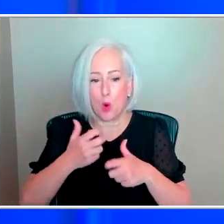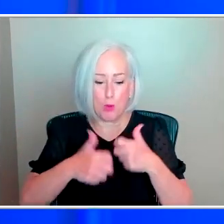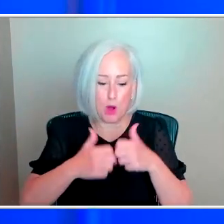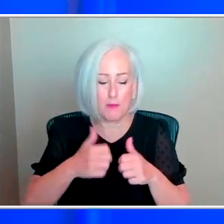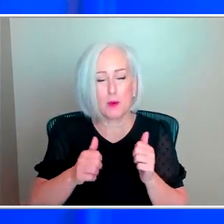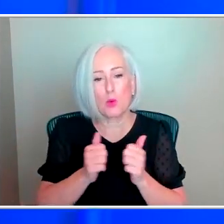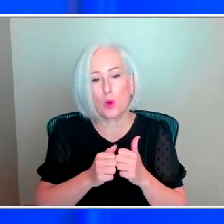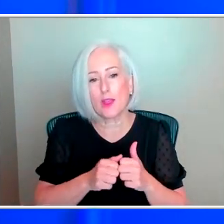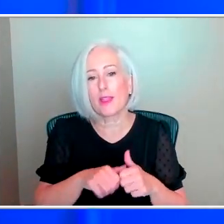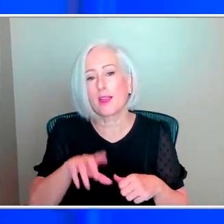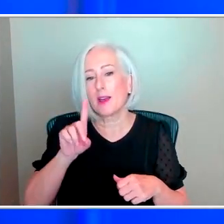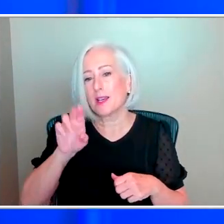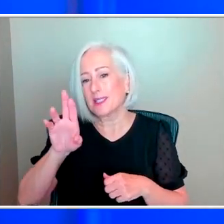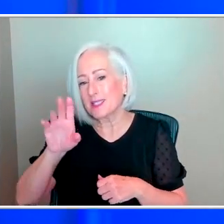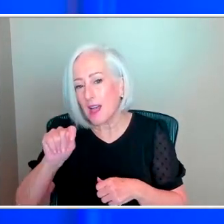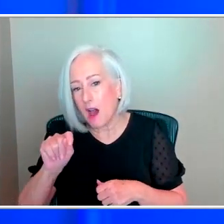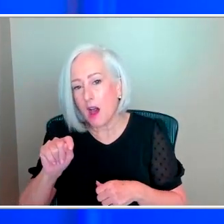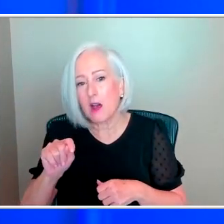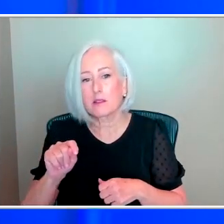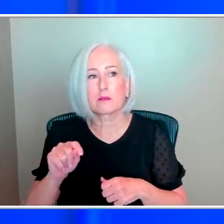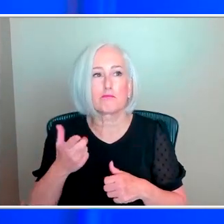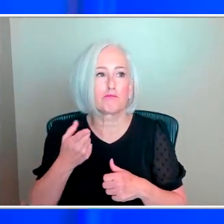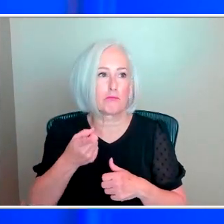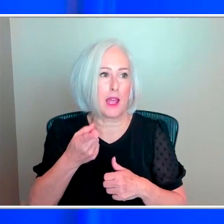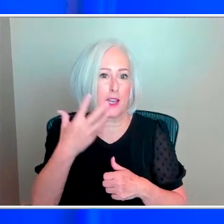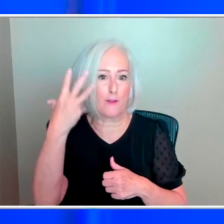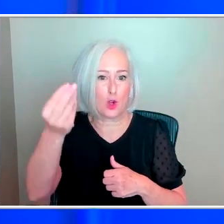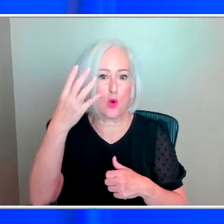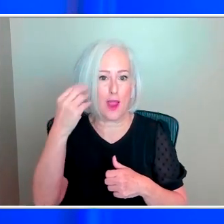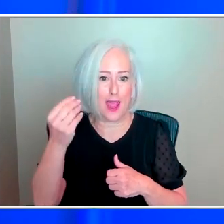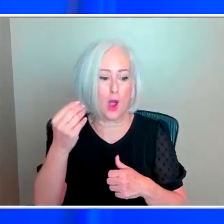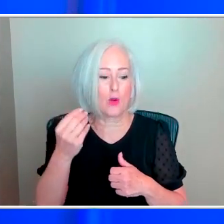and potentially if you're out there with the prairie or they're burning